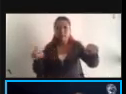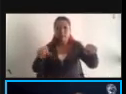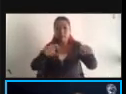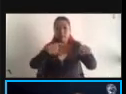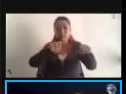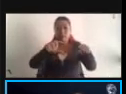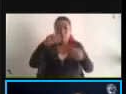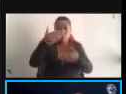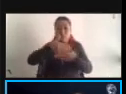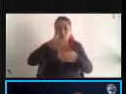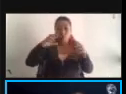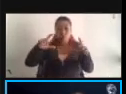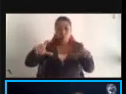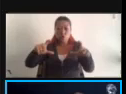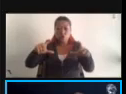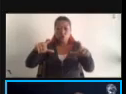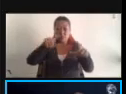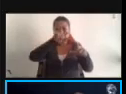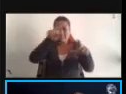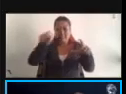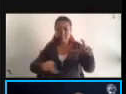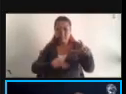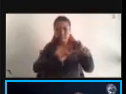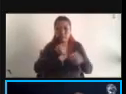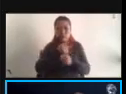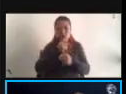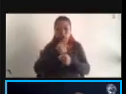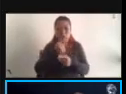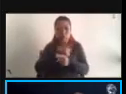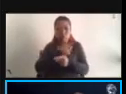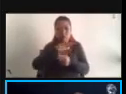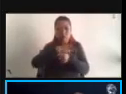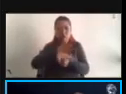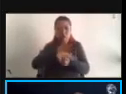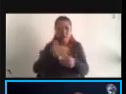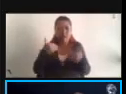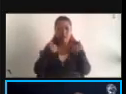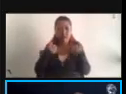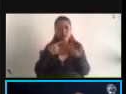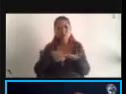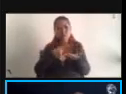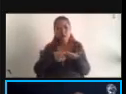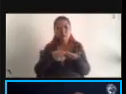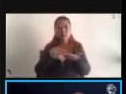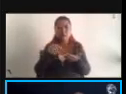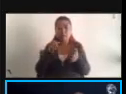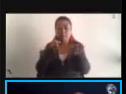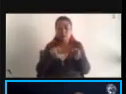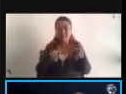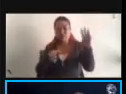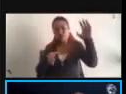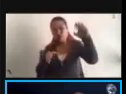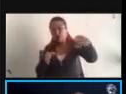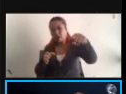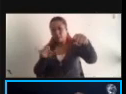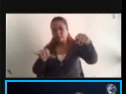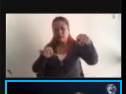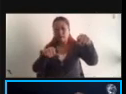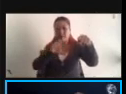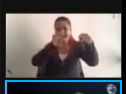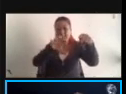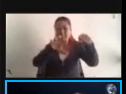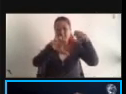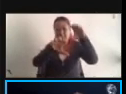properly pressurized. On occasion, the astronauts would grab onto that to maintain their stability because there was very little else they could grab